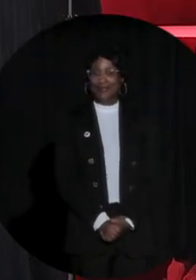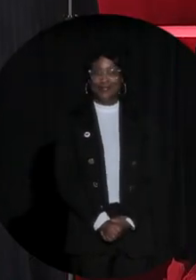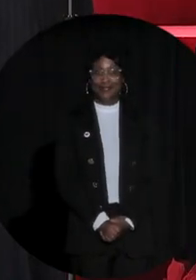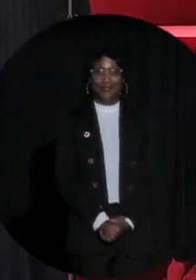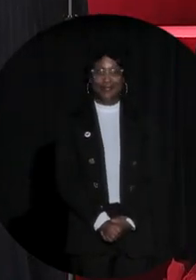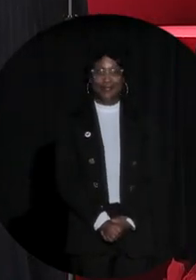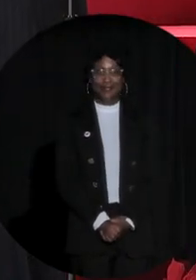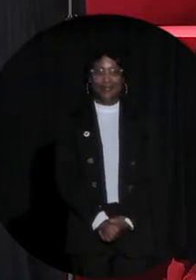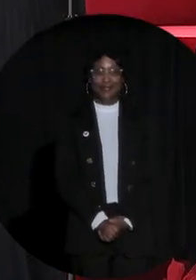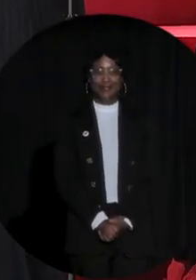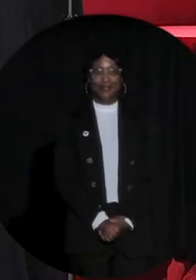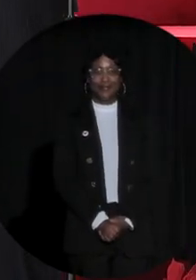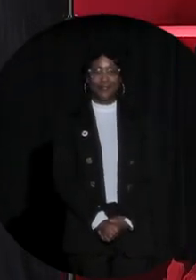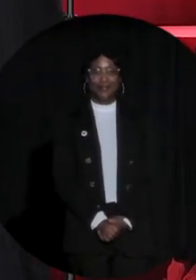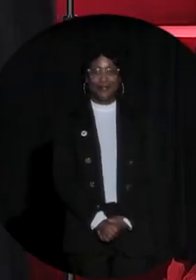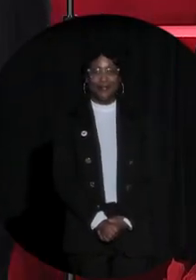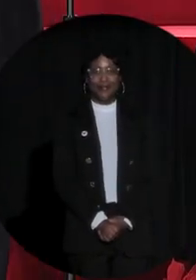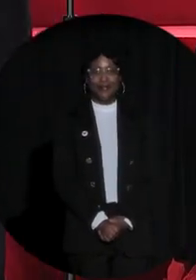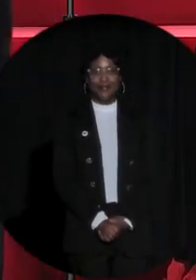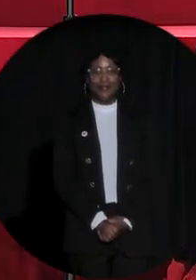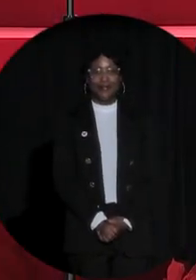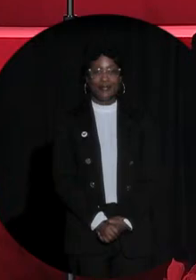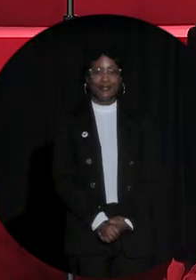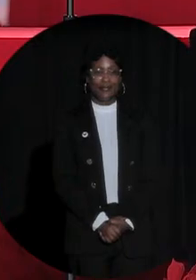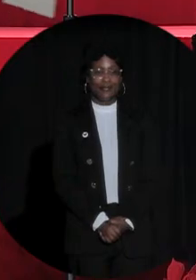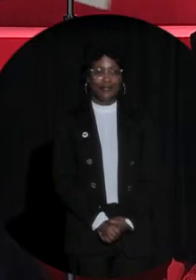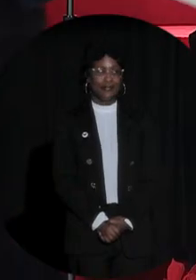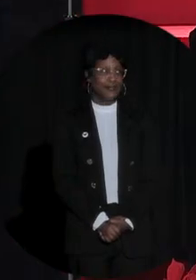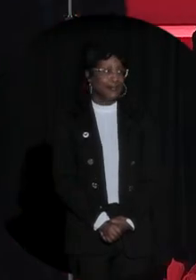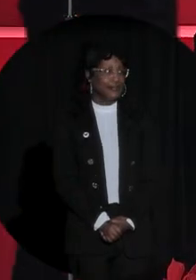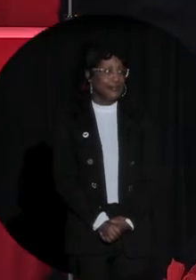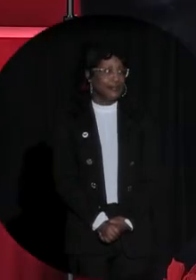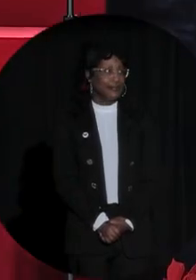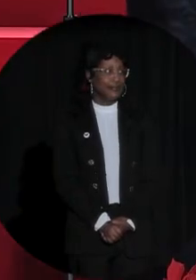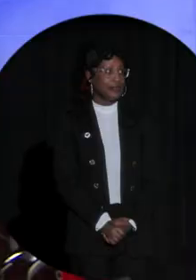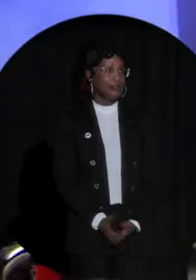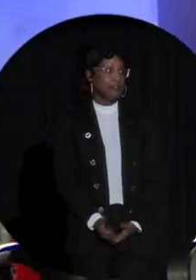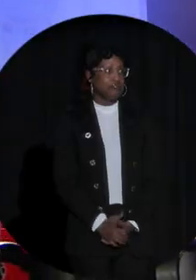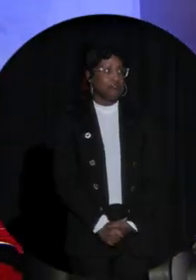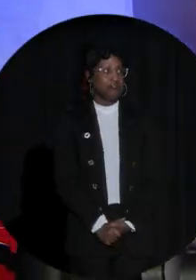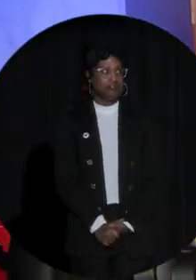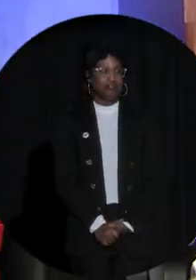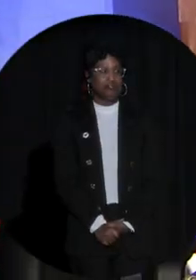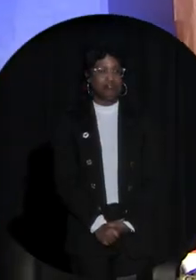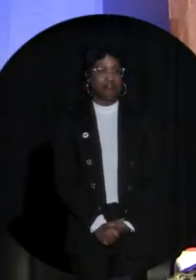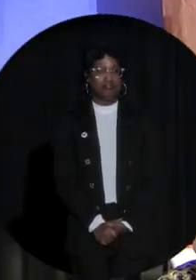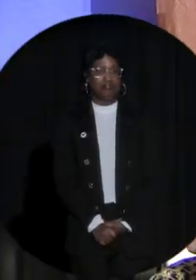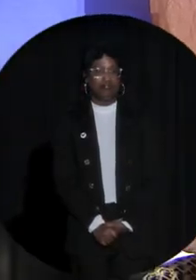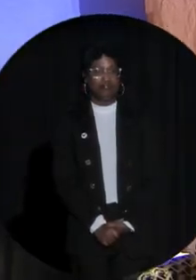Congratulations, thank you, thank you, thank you. Congratulations. God bless you. God bless you.